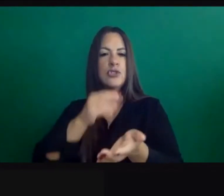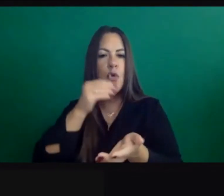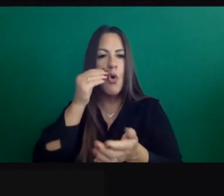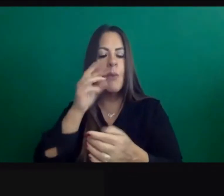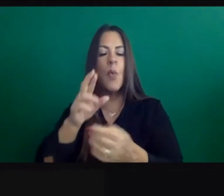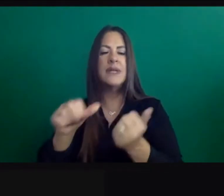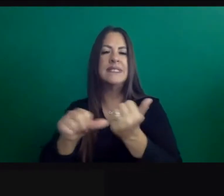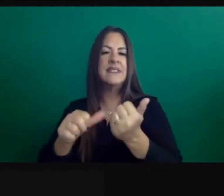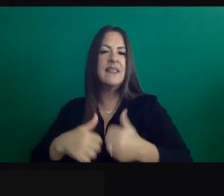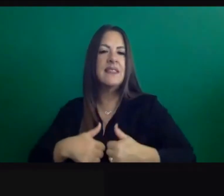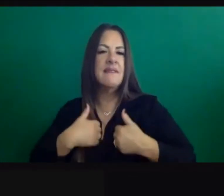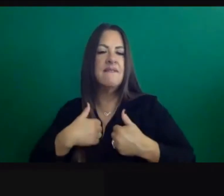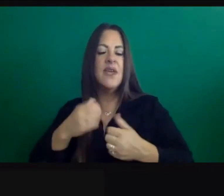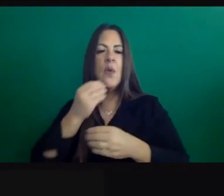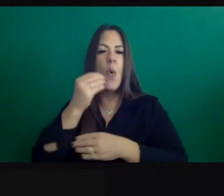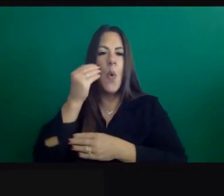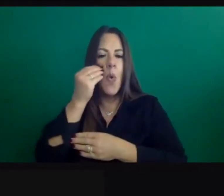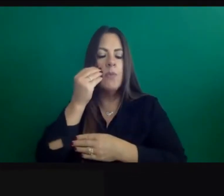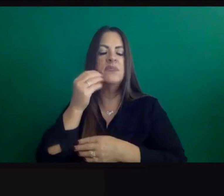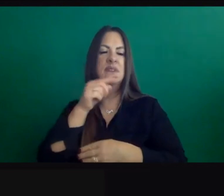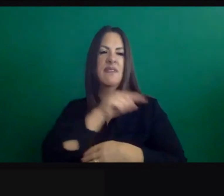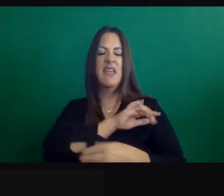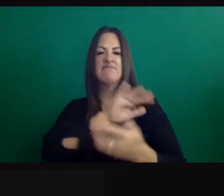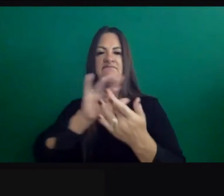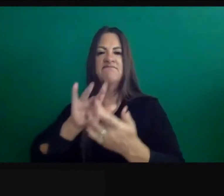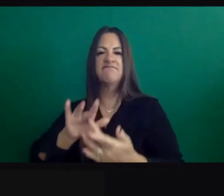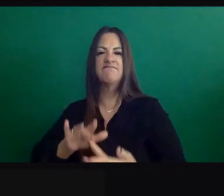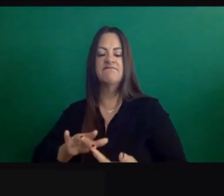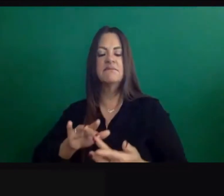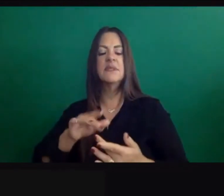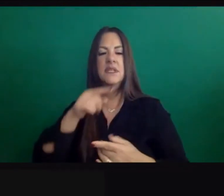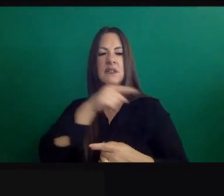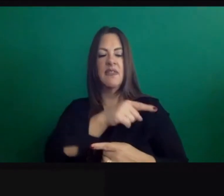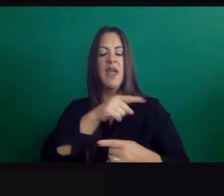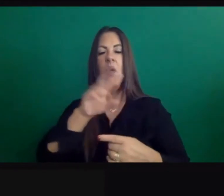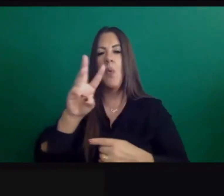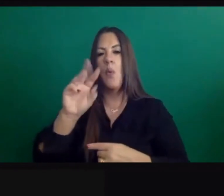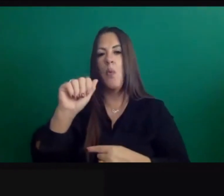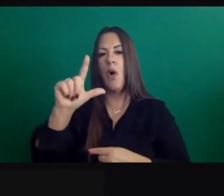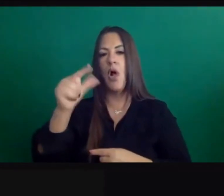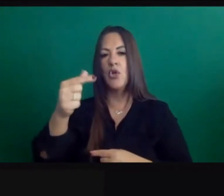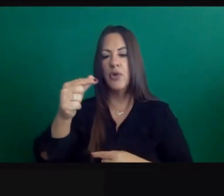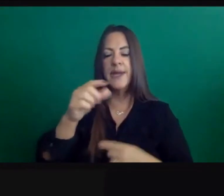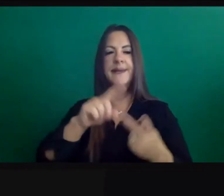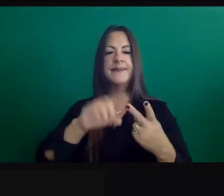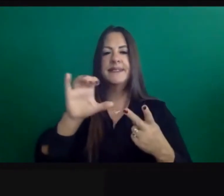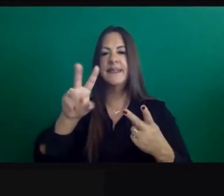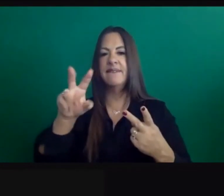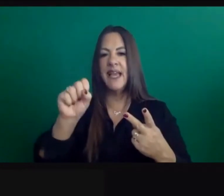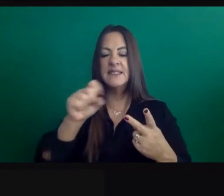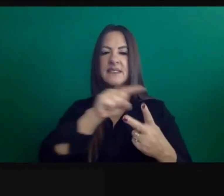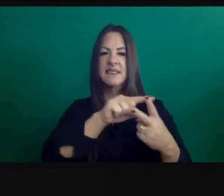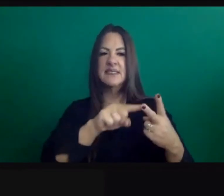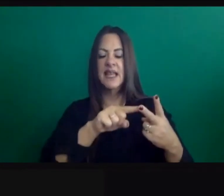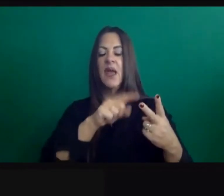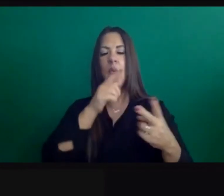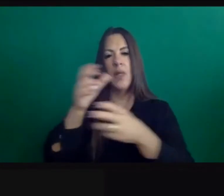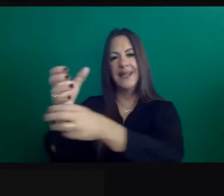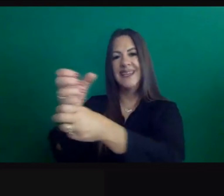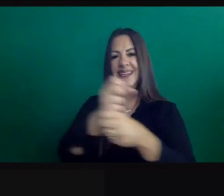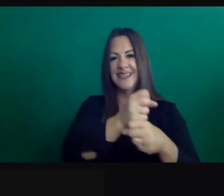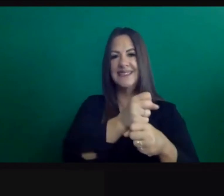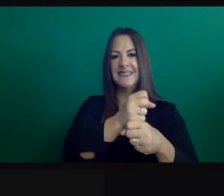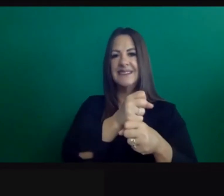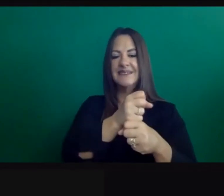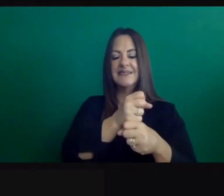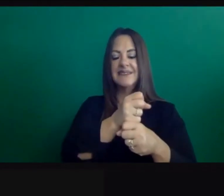living facilities across the state, working with CVS and Walgreens. And their allocation, although it comes out of our total state